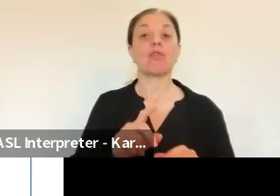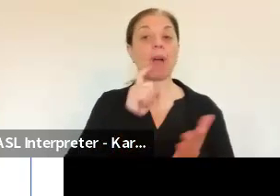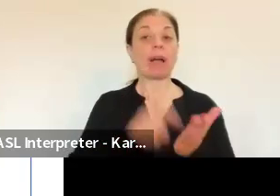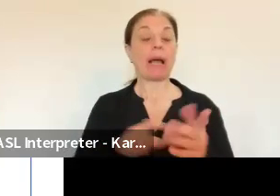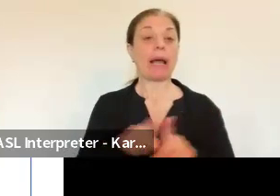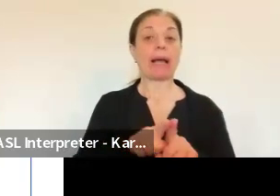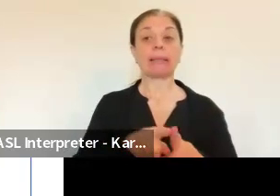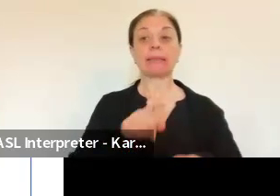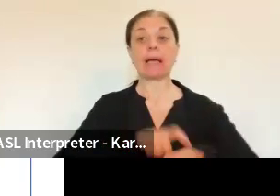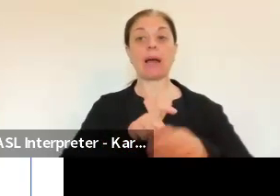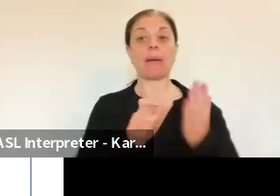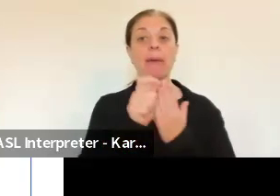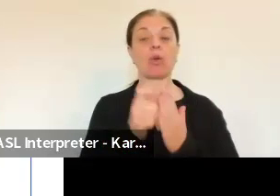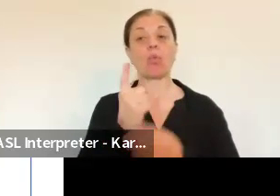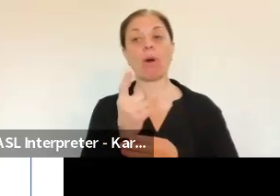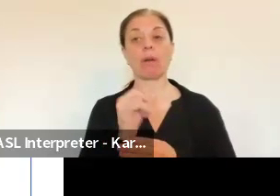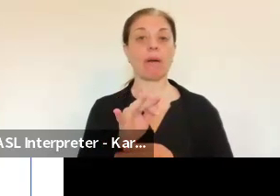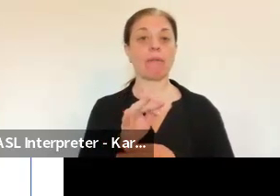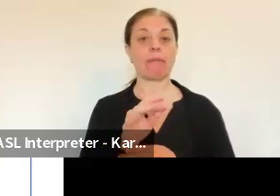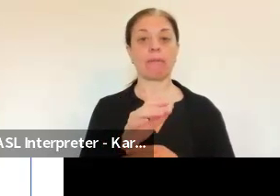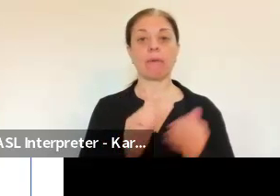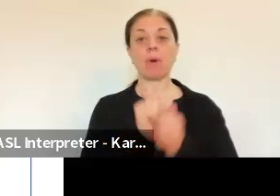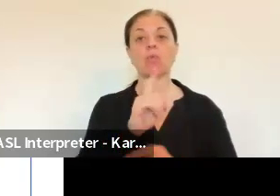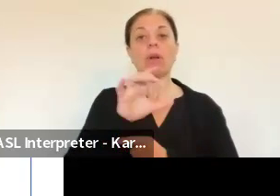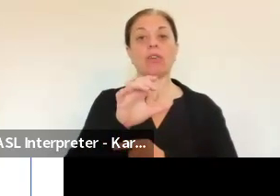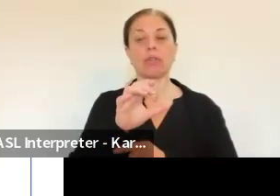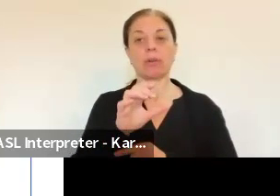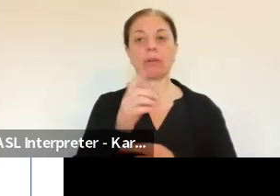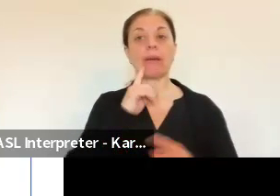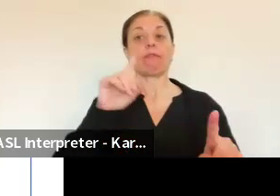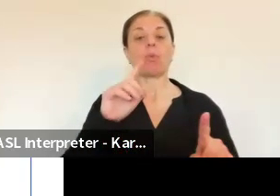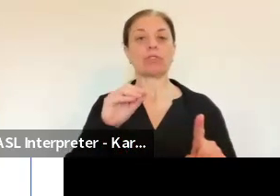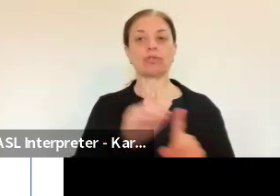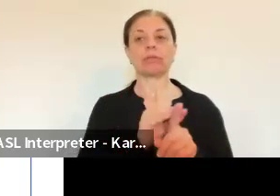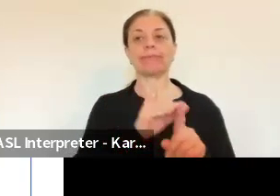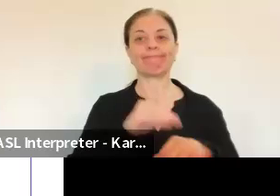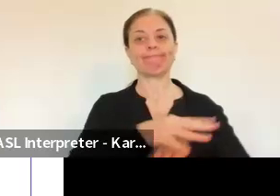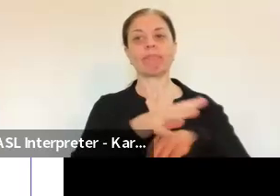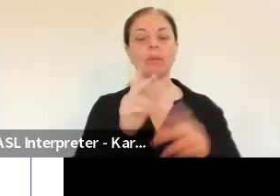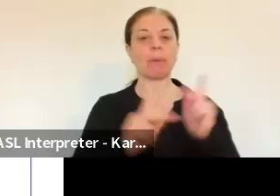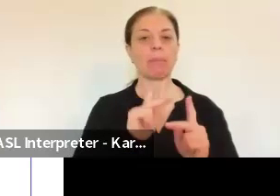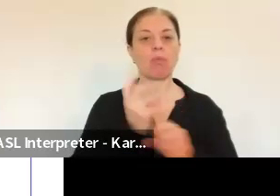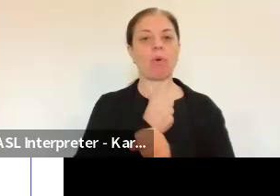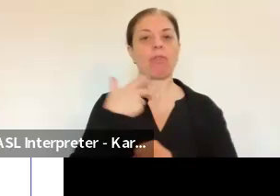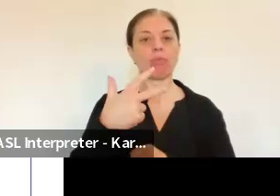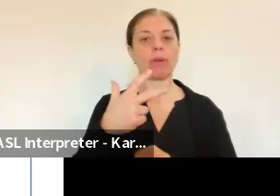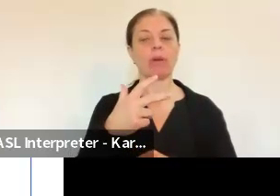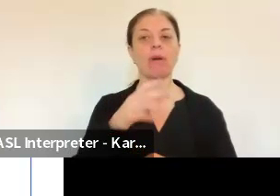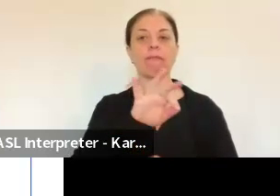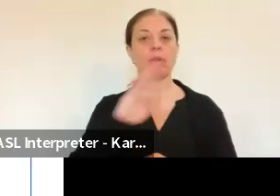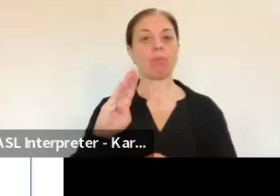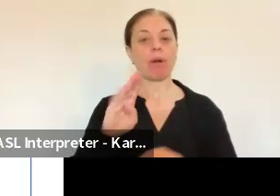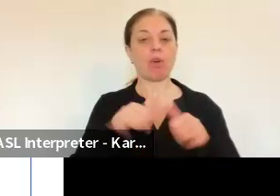Magazine's 100 most influential people and is the recipient of 3 Fulbright Awards. She is the author of